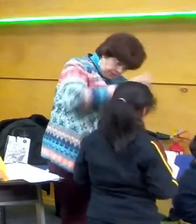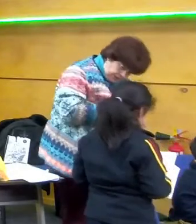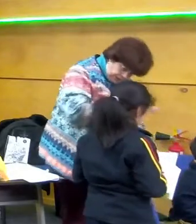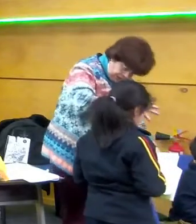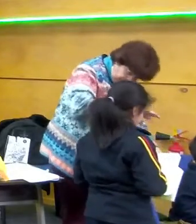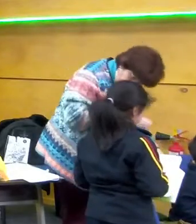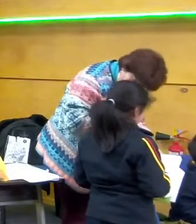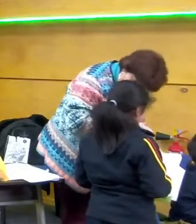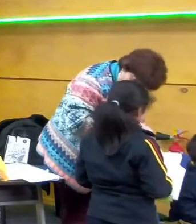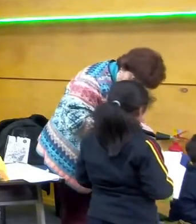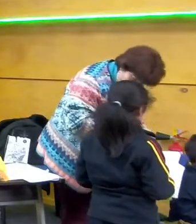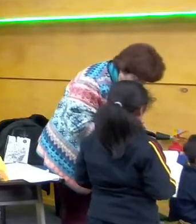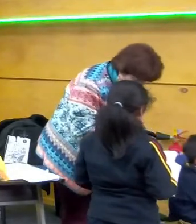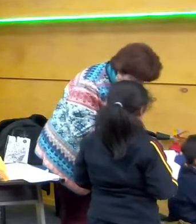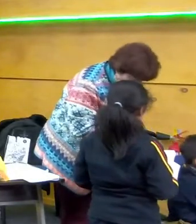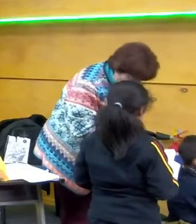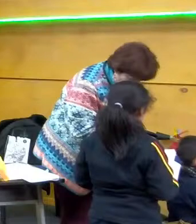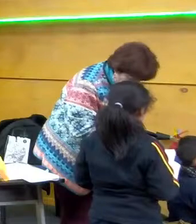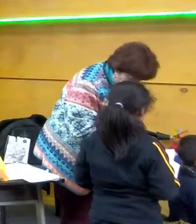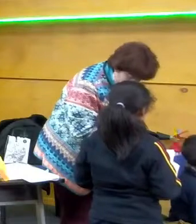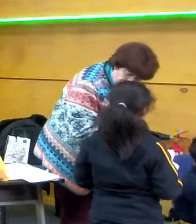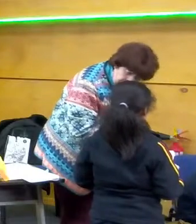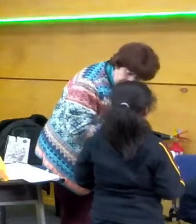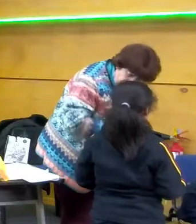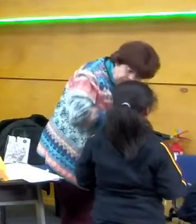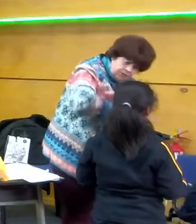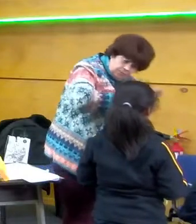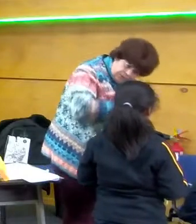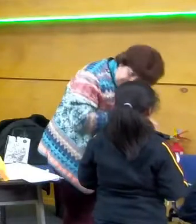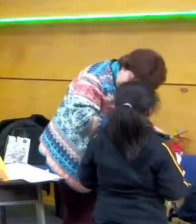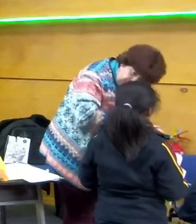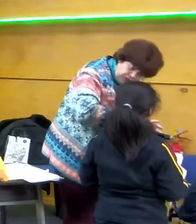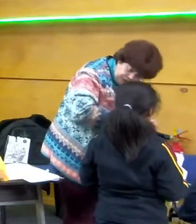And you say expressions. So you circle every time.